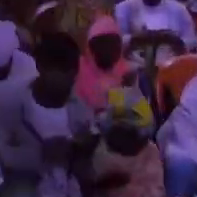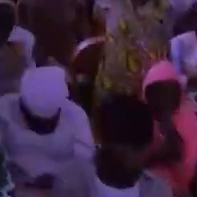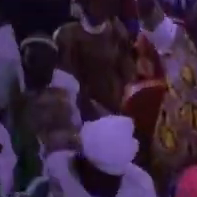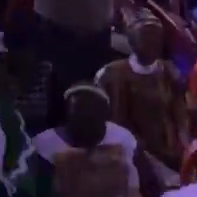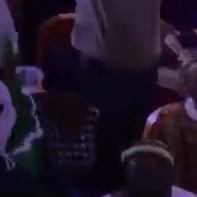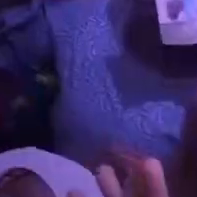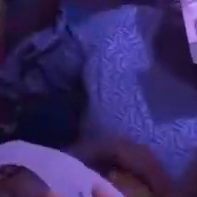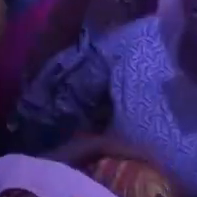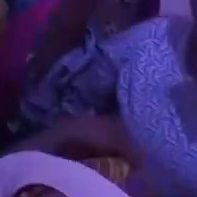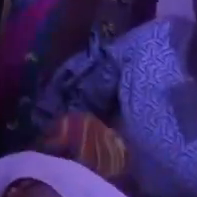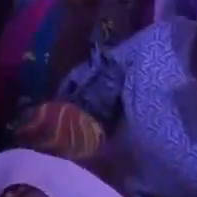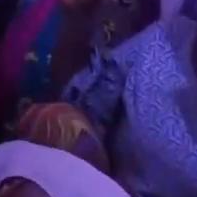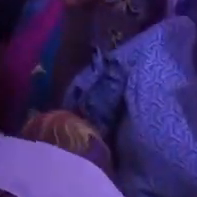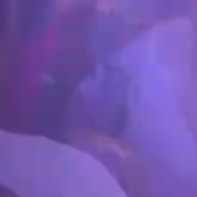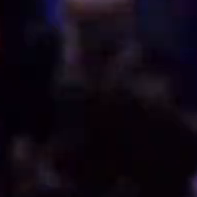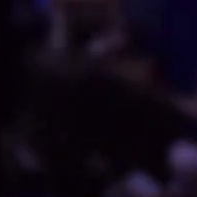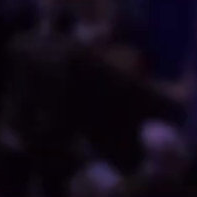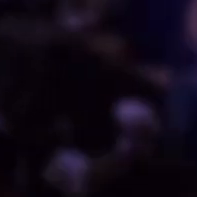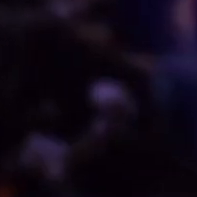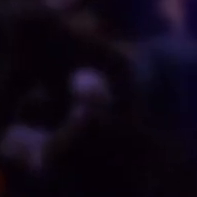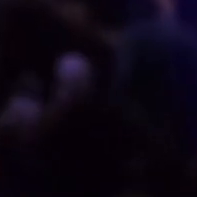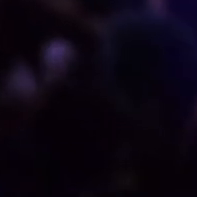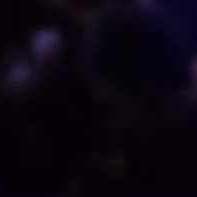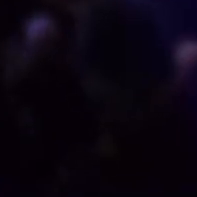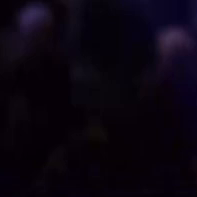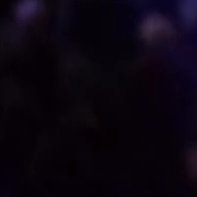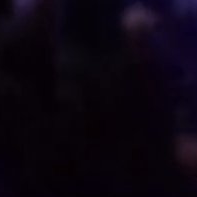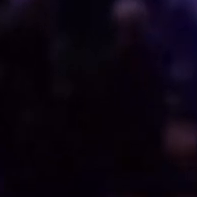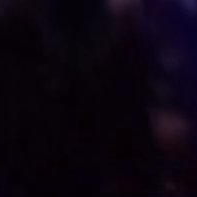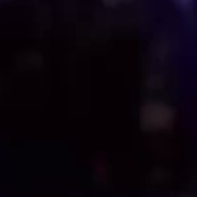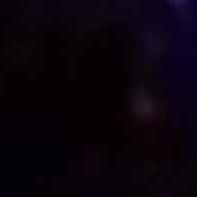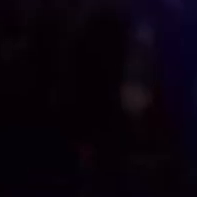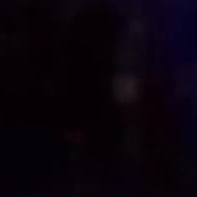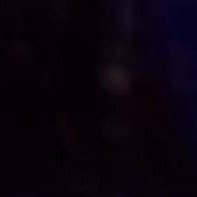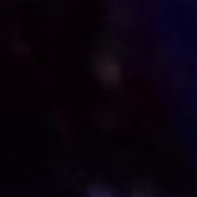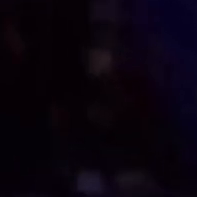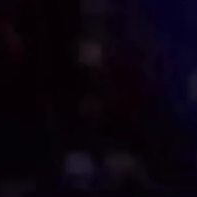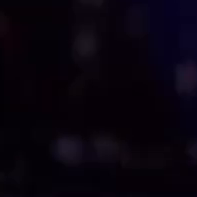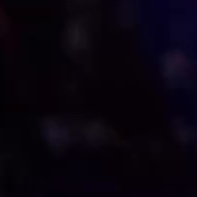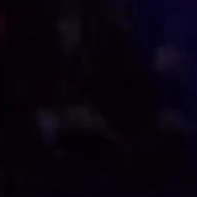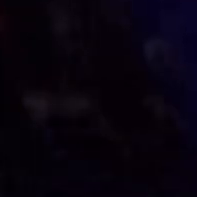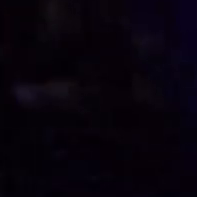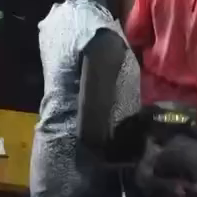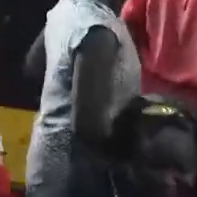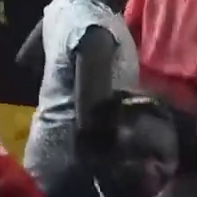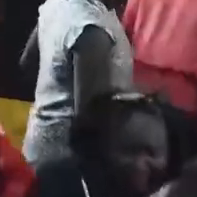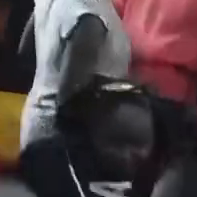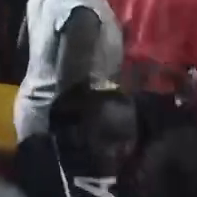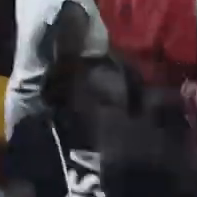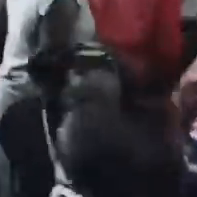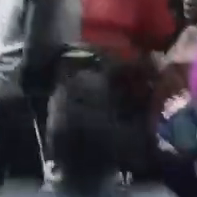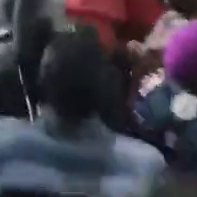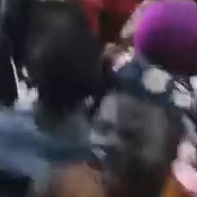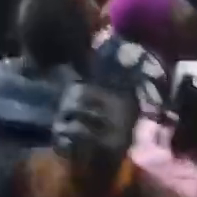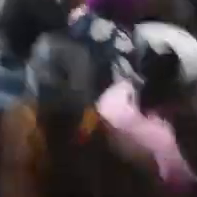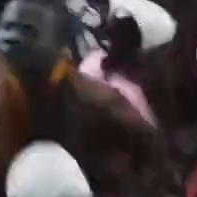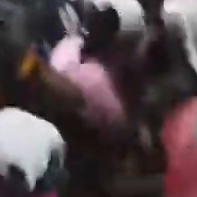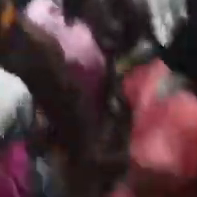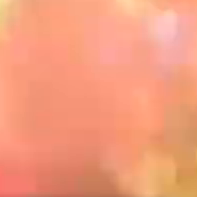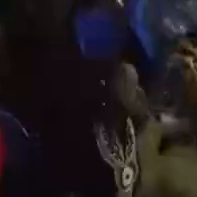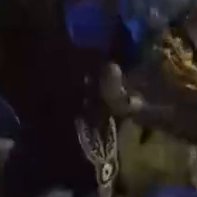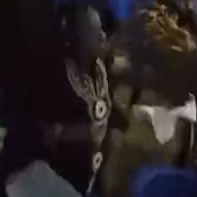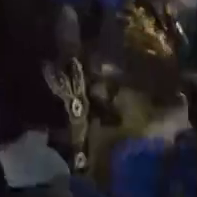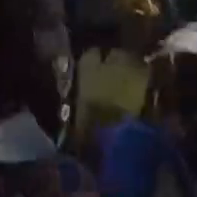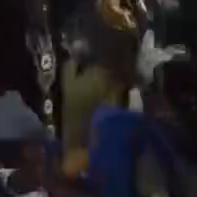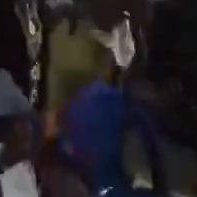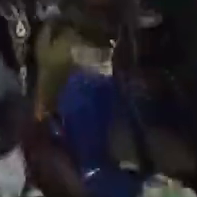ku ko mo ojo pari o gbona giri giri Monday September 11 titi wa Sunday September 17 adun yi ni testimony gba ko gbi lojojumo o